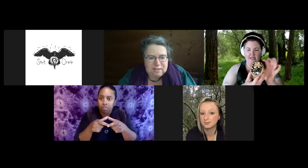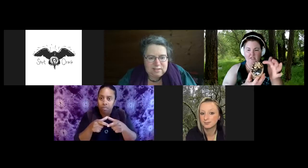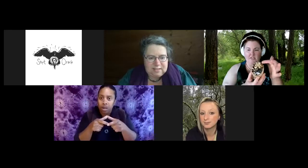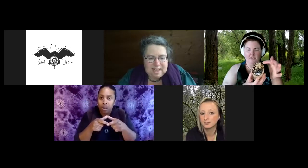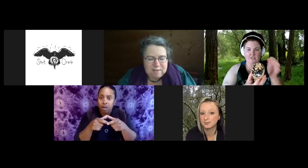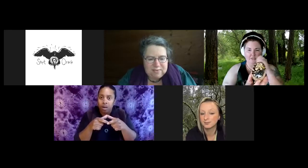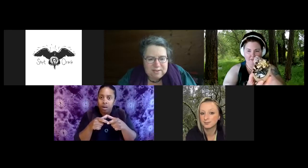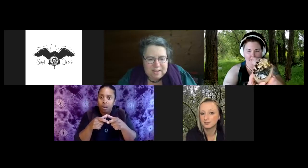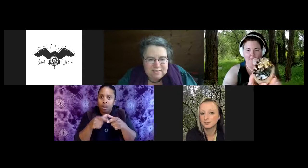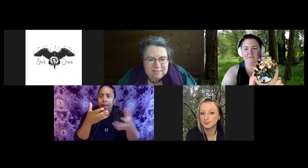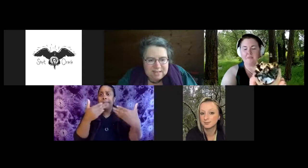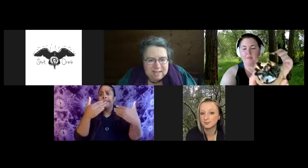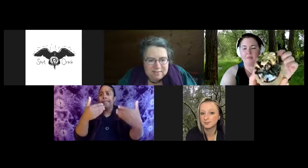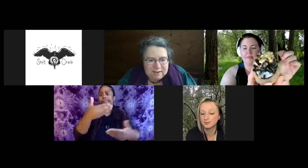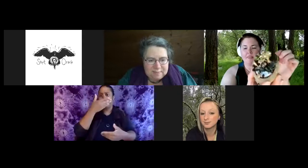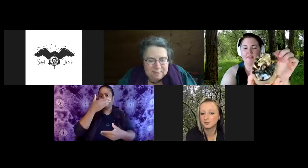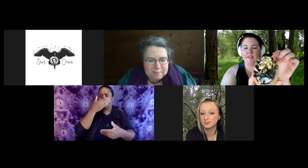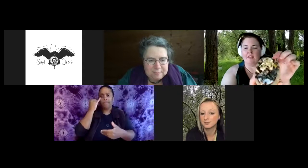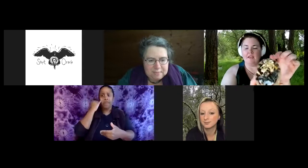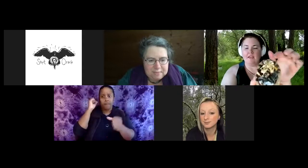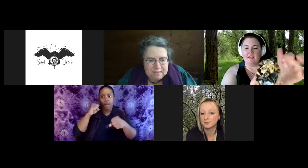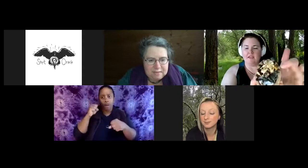it a little box, closer to the and I camera if you can. Yeah, great.